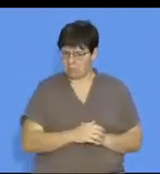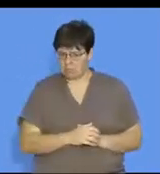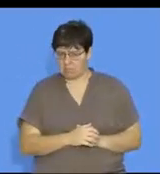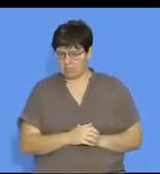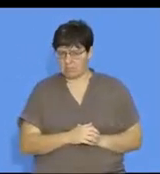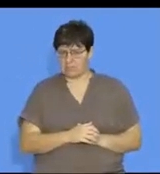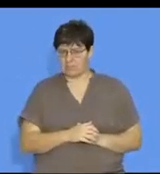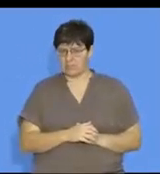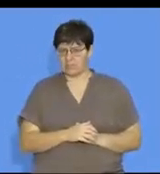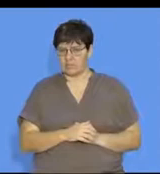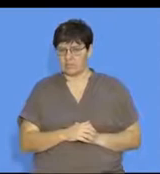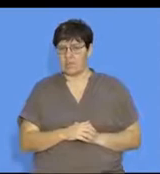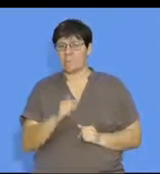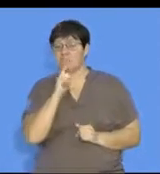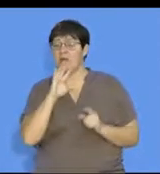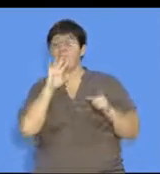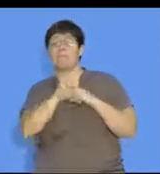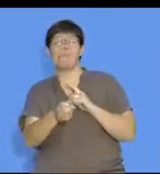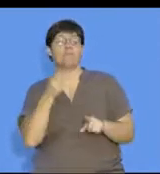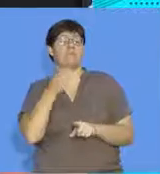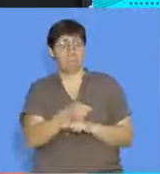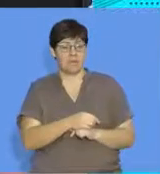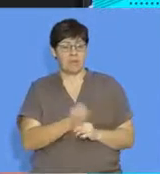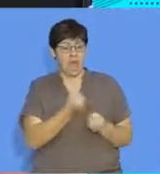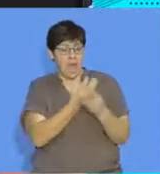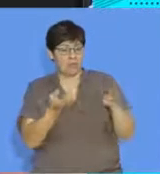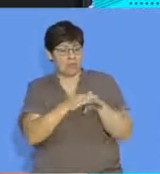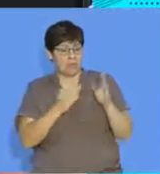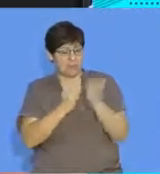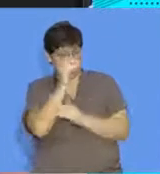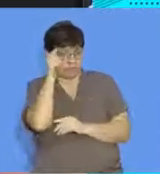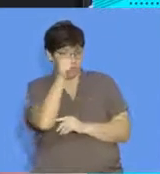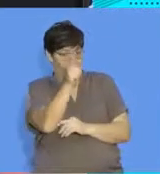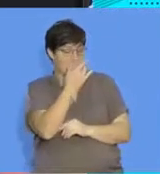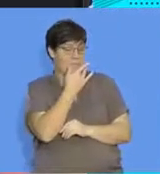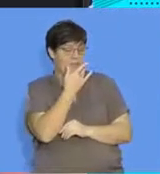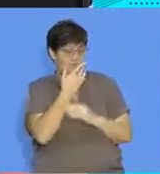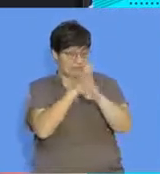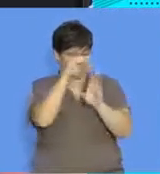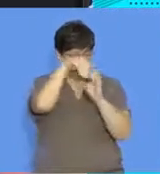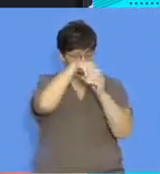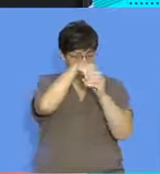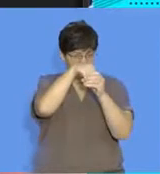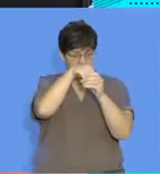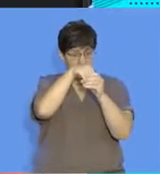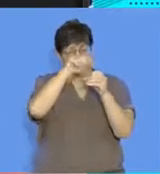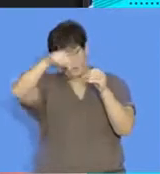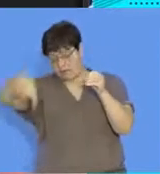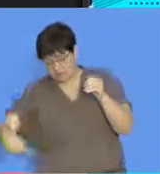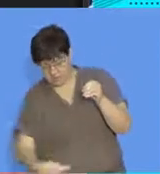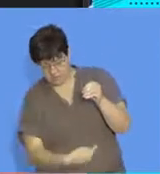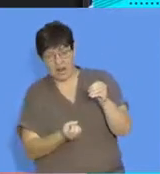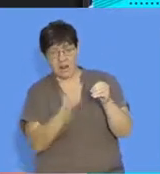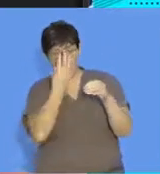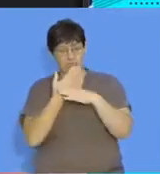bulb. So what is it that we can deduce from that? The amount of current passing through the resistor inside the battery